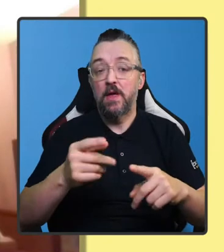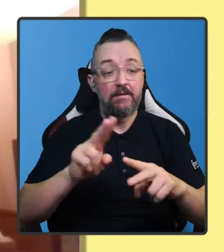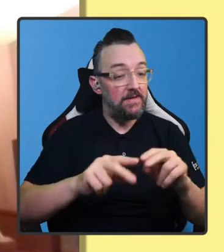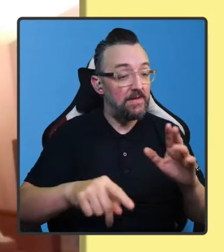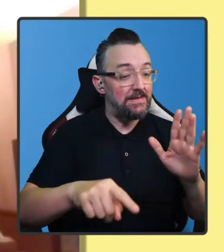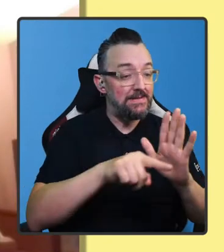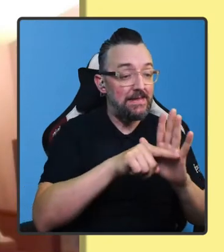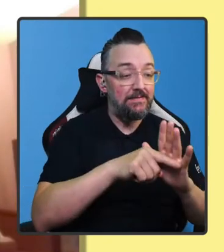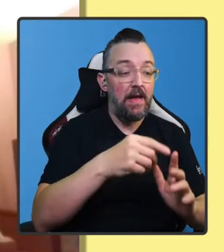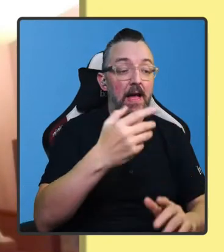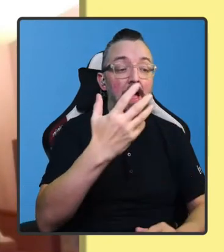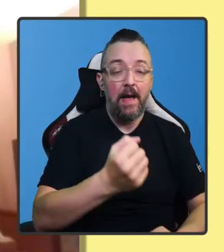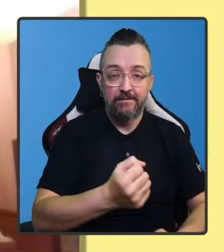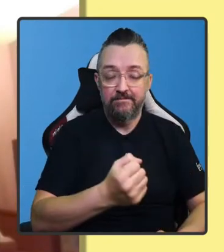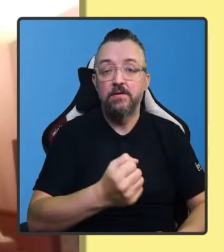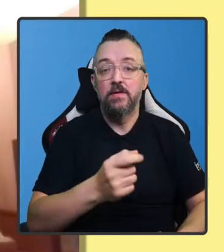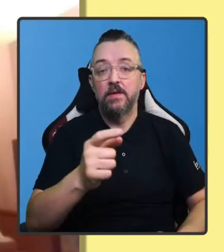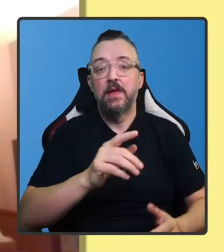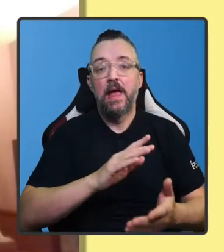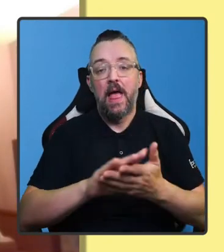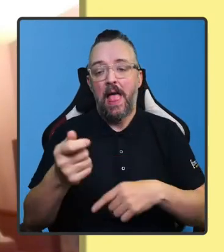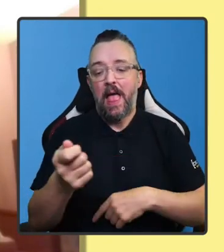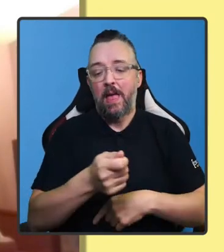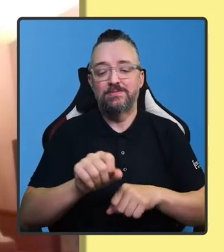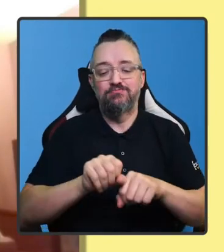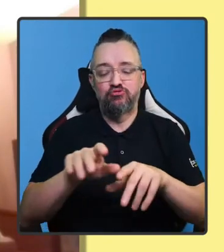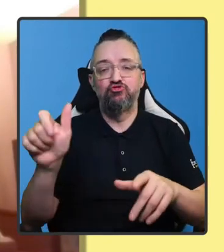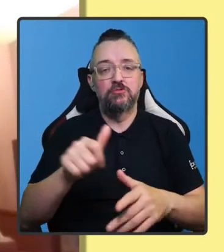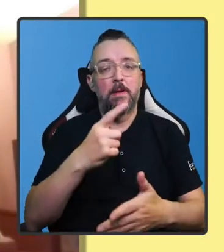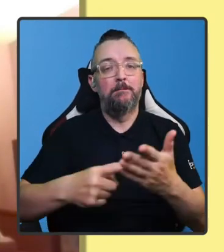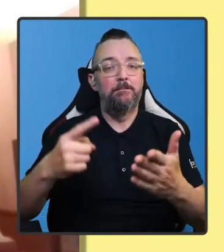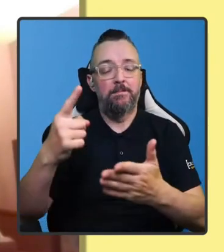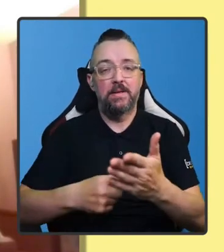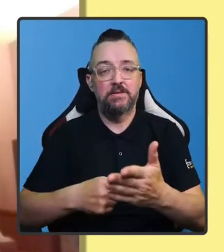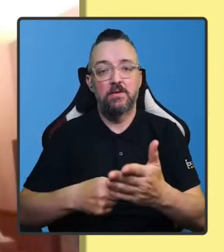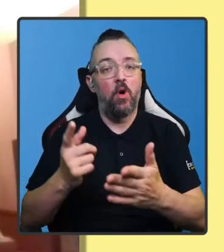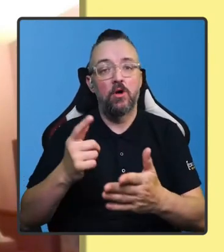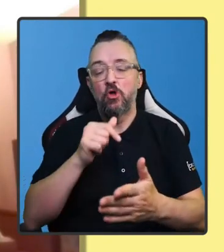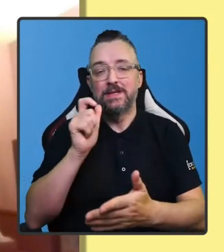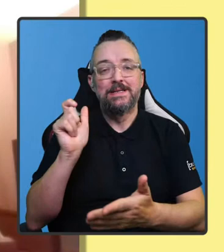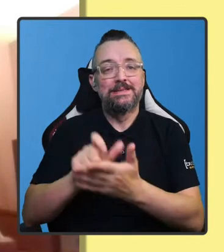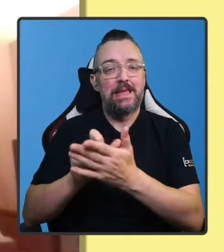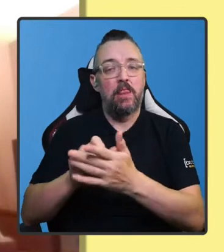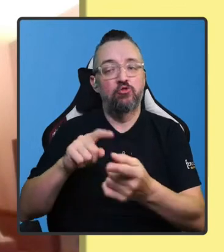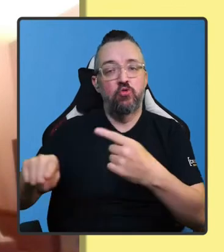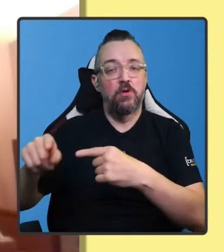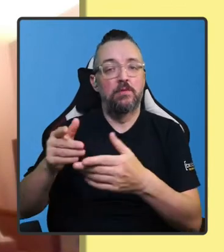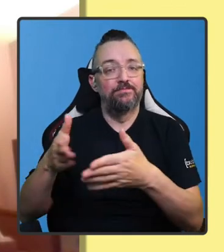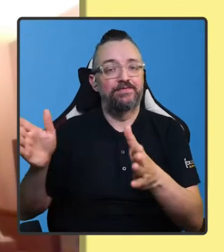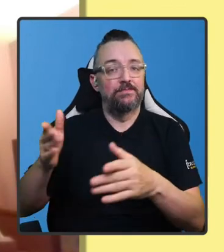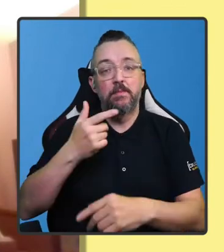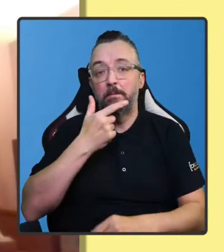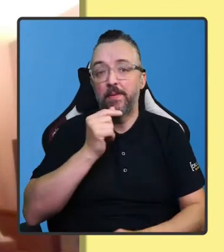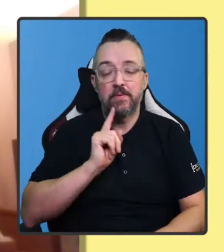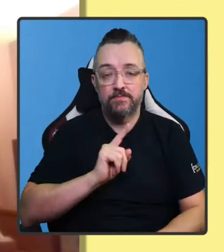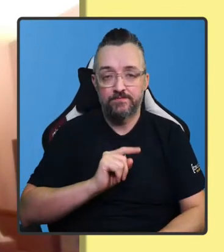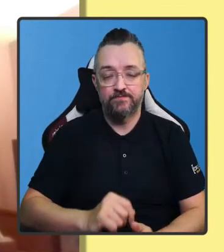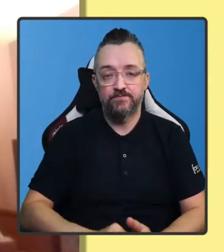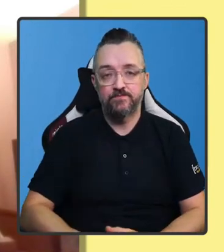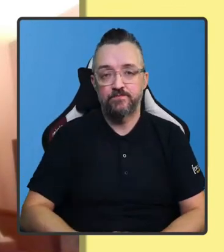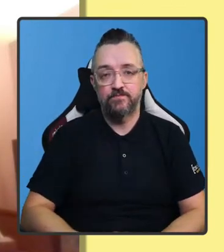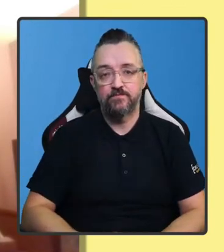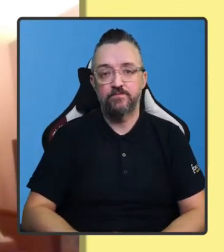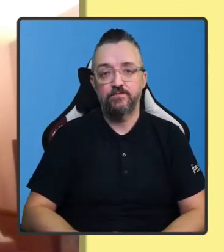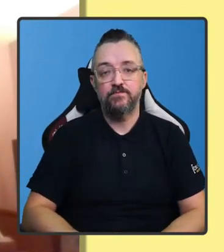then herbicides should be banned from use and from general sale to the public. I would also like to allay